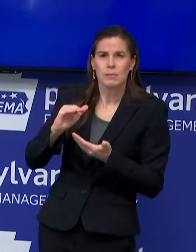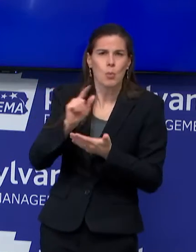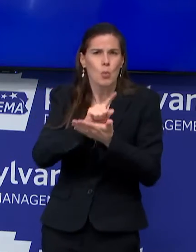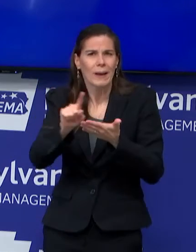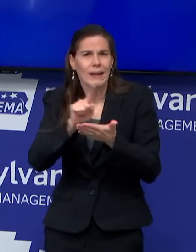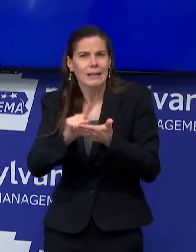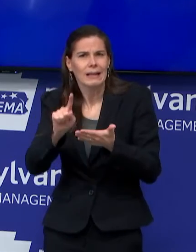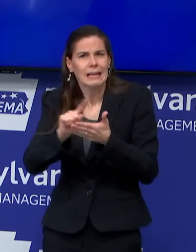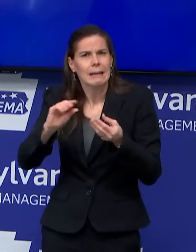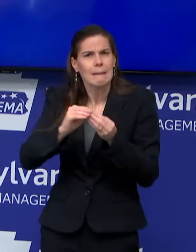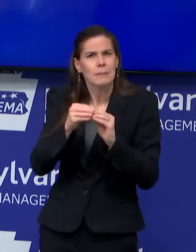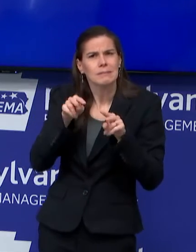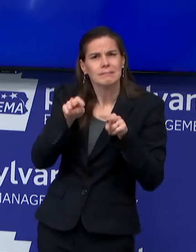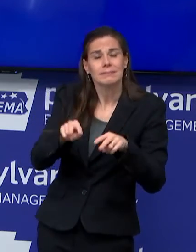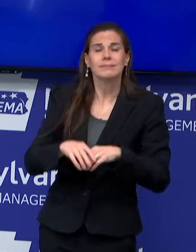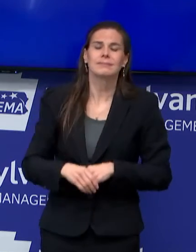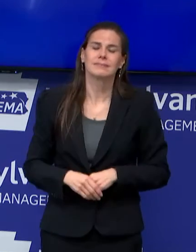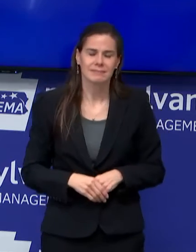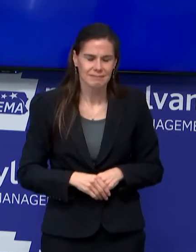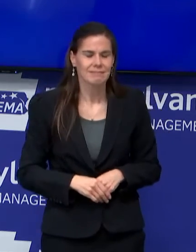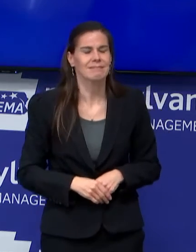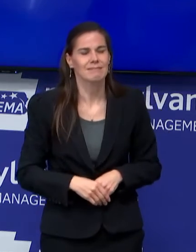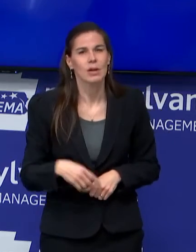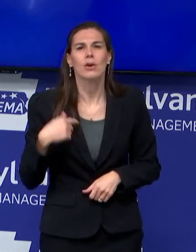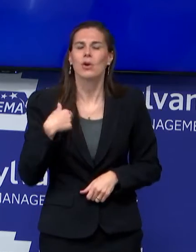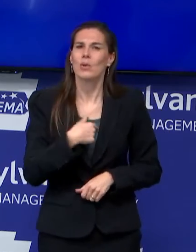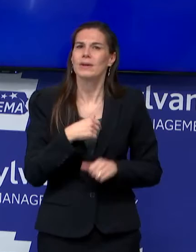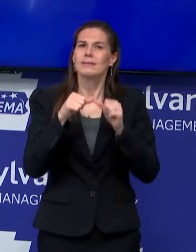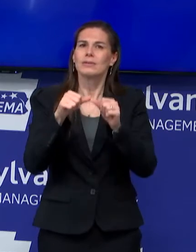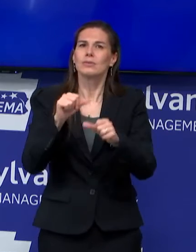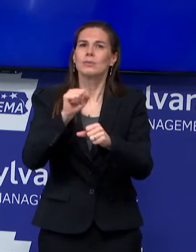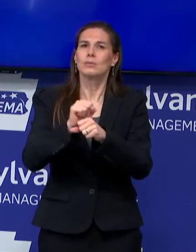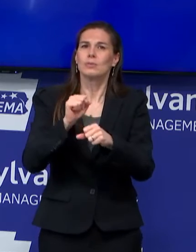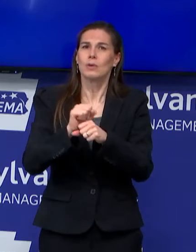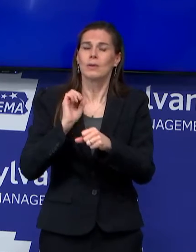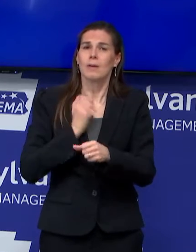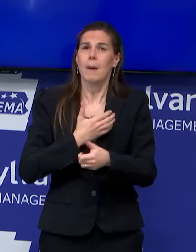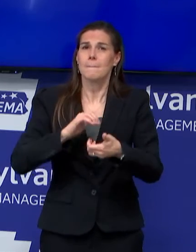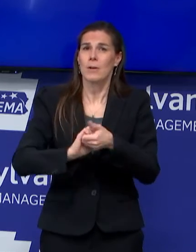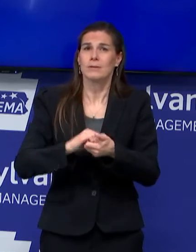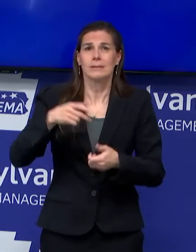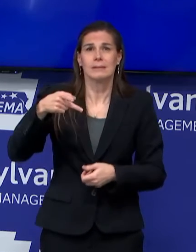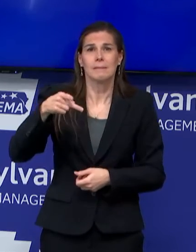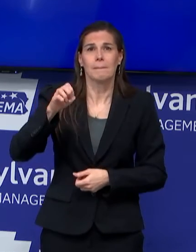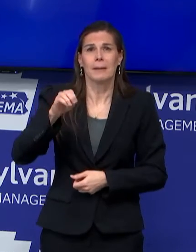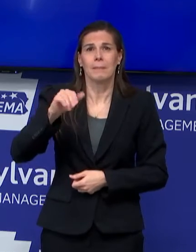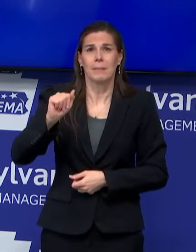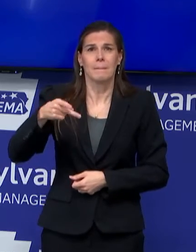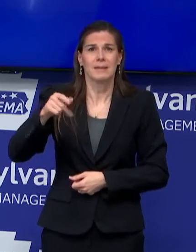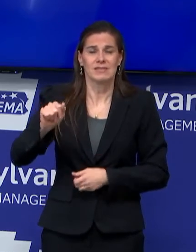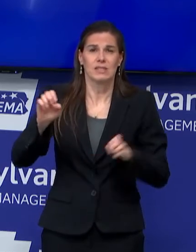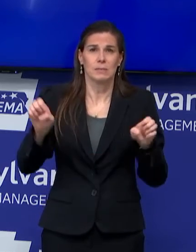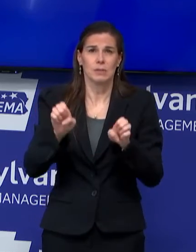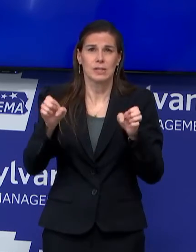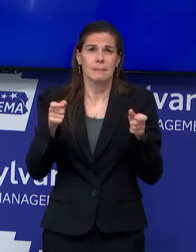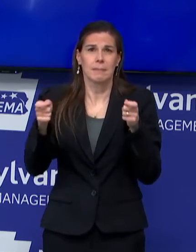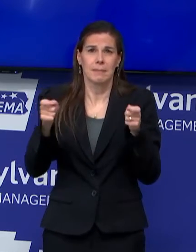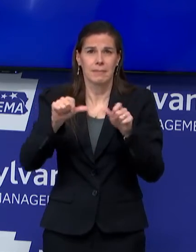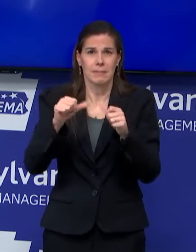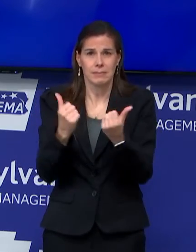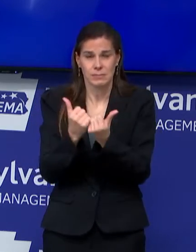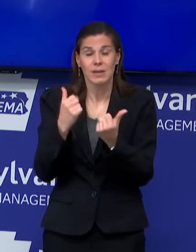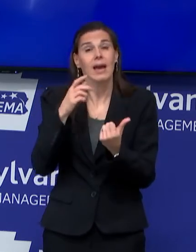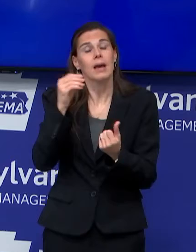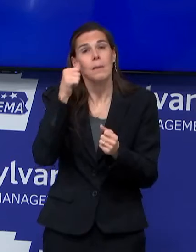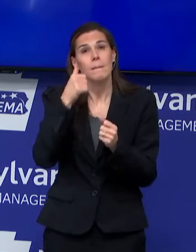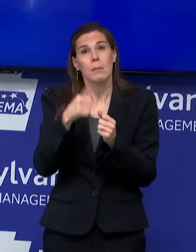weekly basis? Absolutely. We continue to work with our partners at the Pennsylvania Emergency Management Agency. And one thing I want to remind you of is that we are seeing more